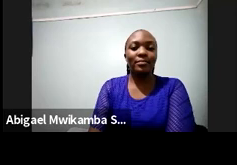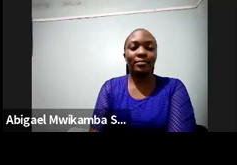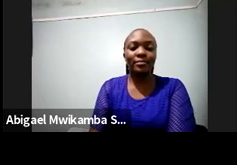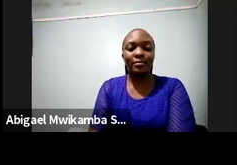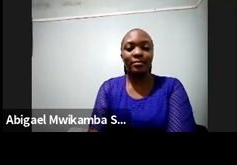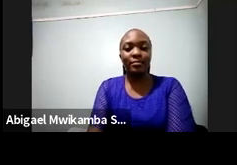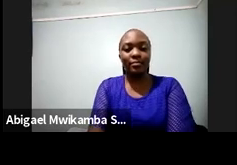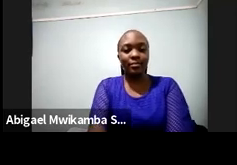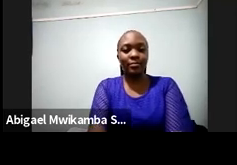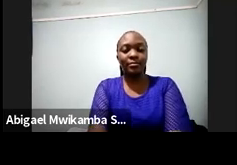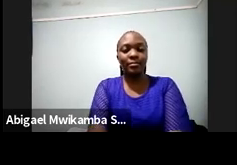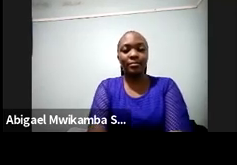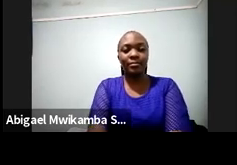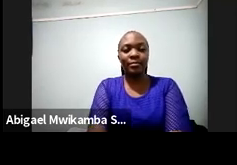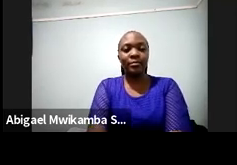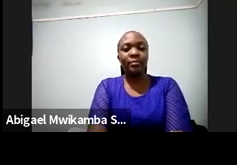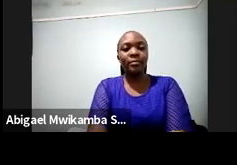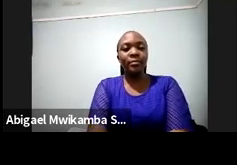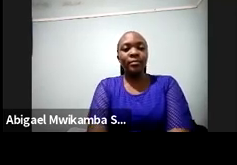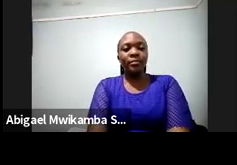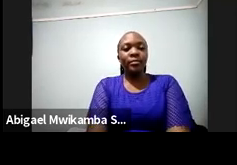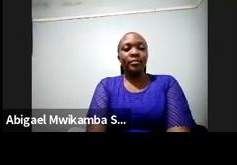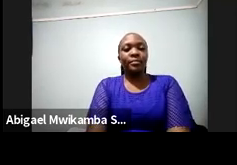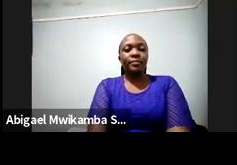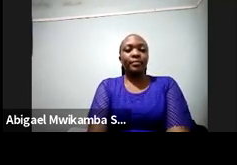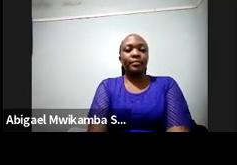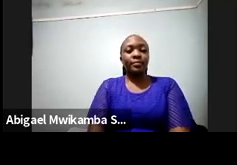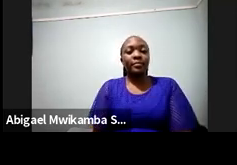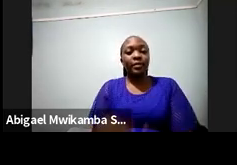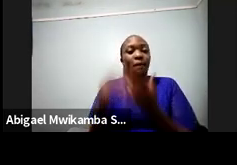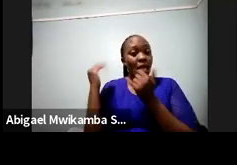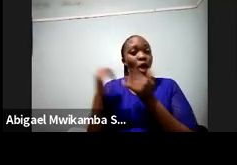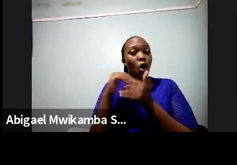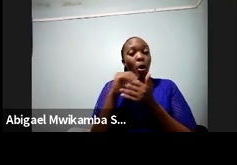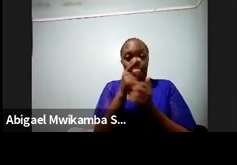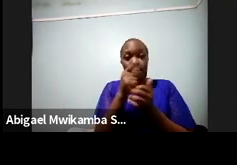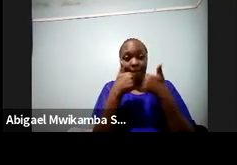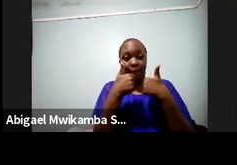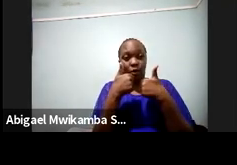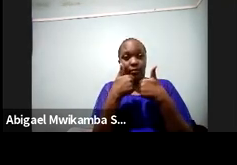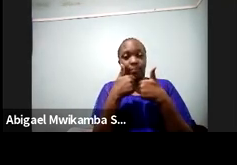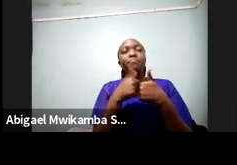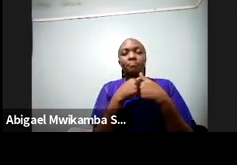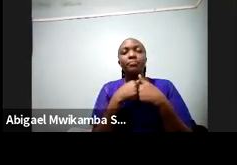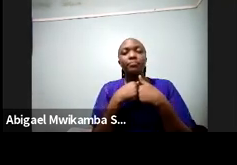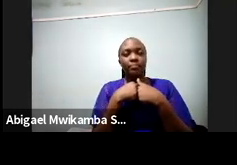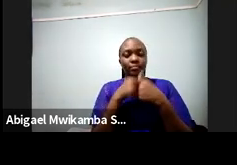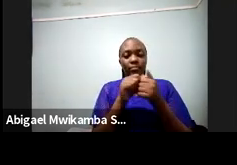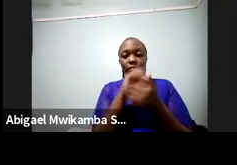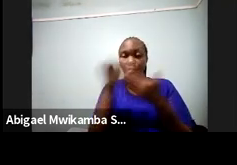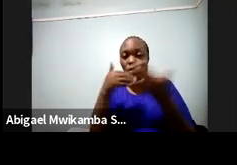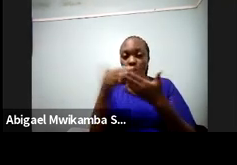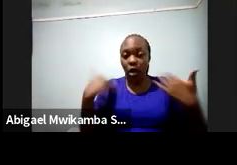sawa, this far we've gone, tuko sawa pamoja. Yes, yes. Has everybody gotten the rule of the thumb